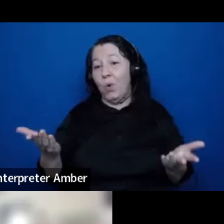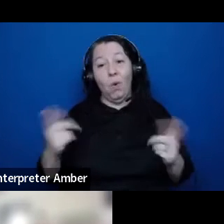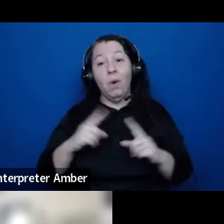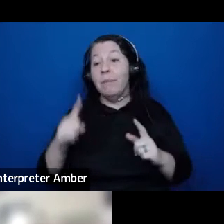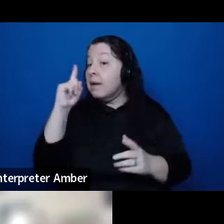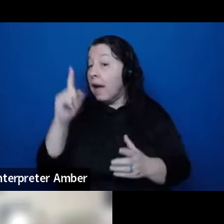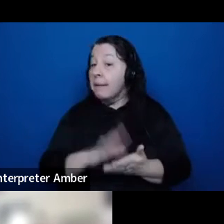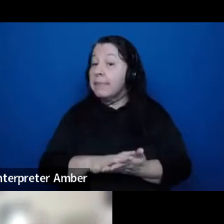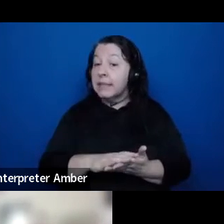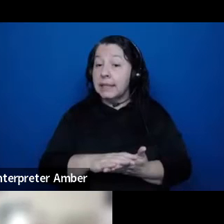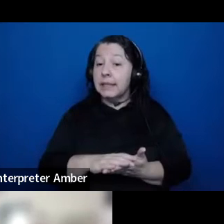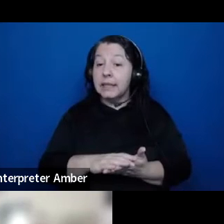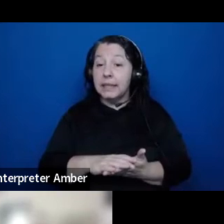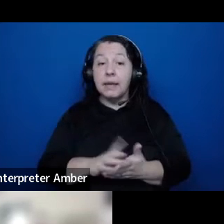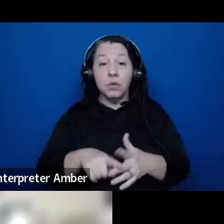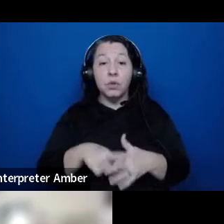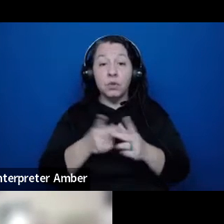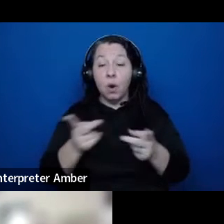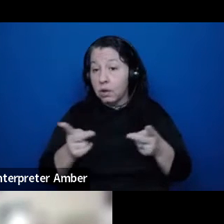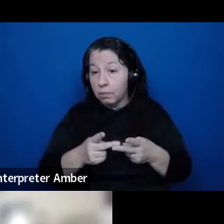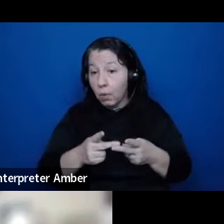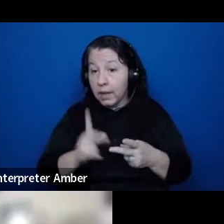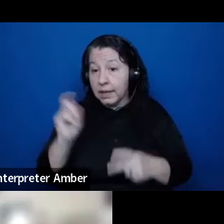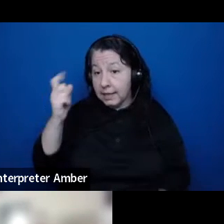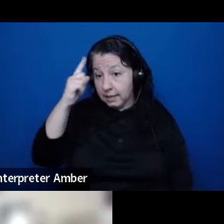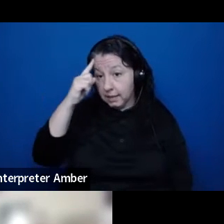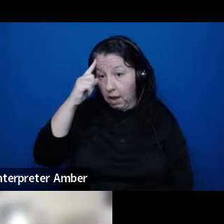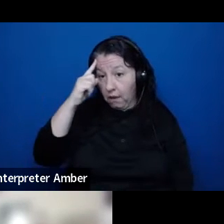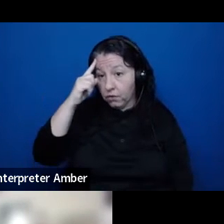believe the starting point is the governor's